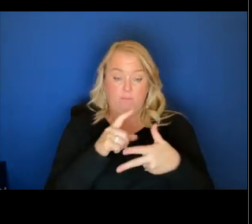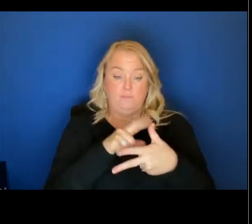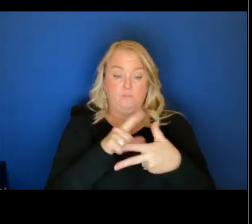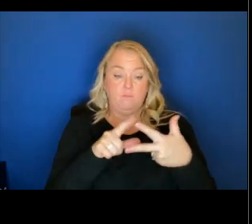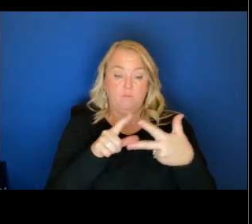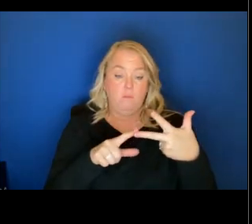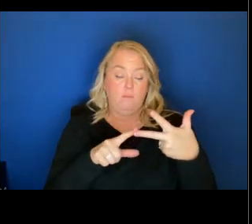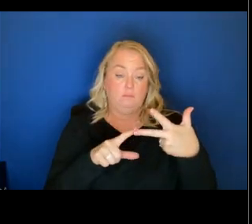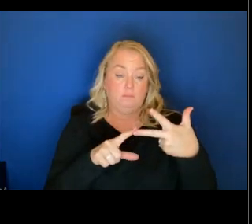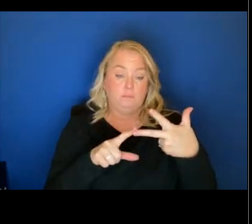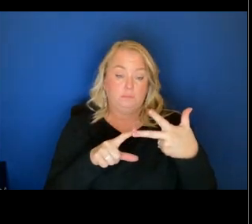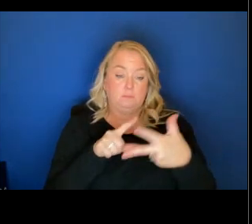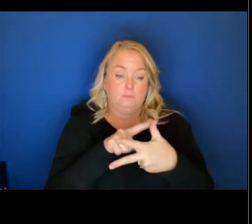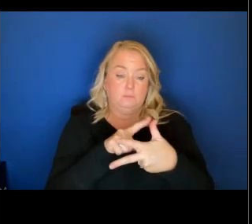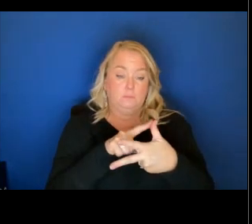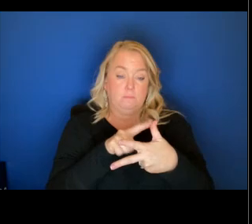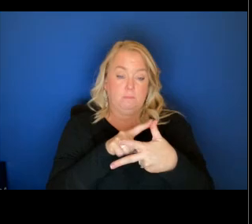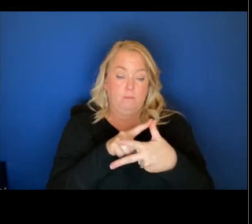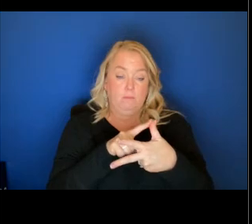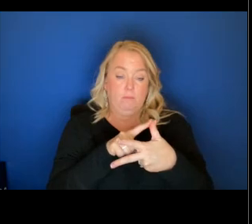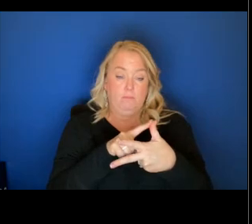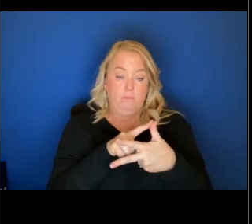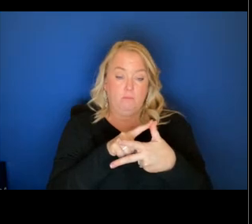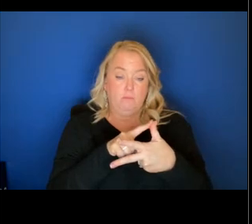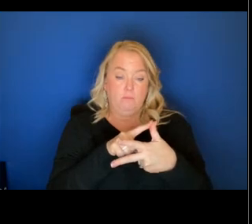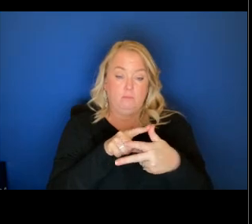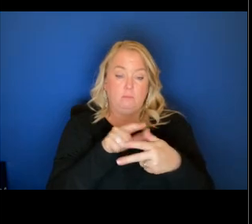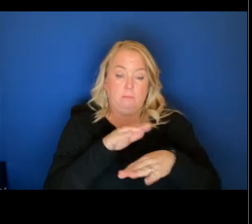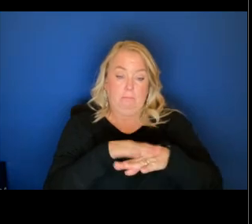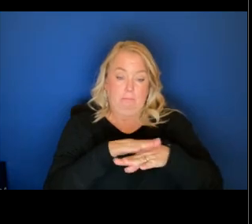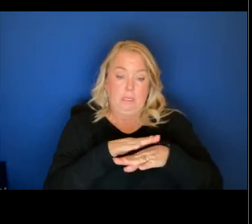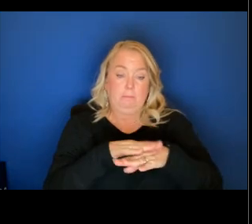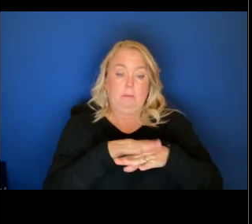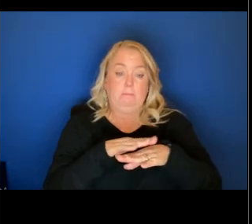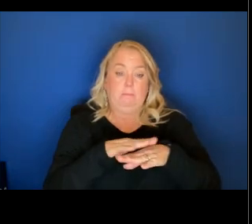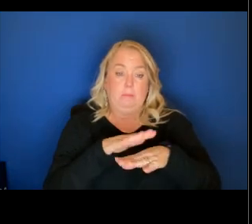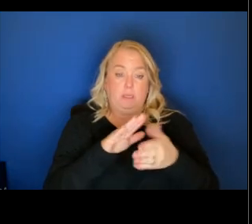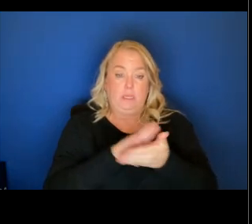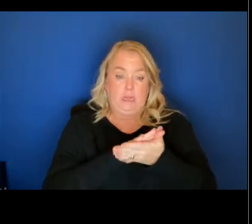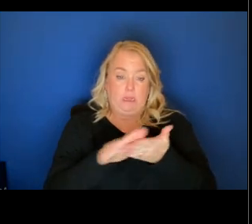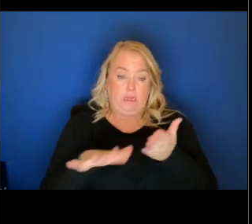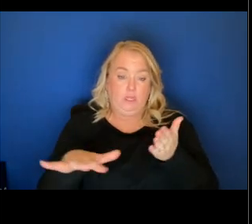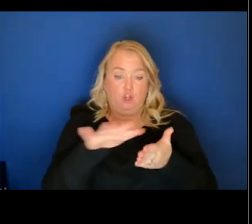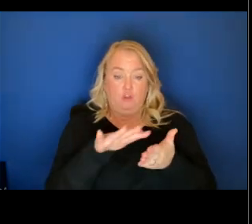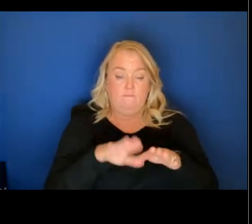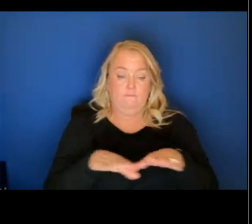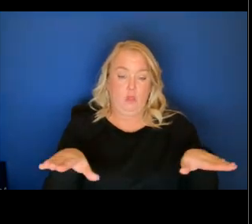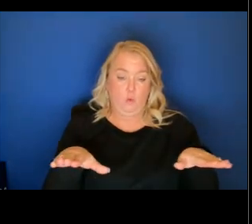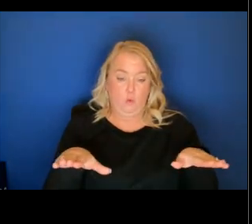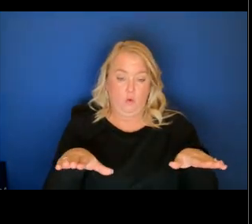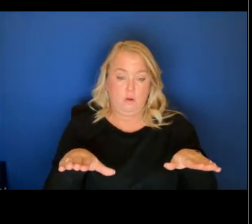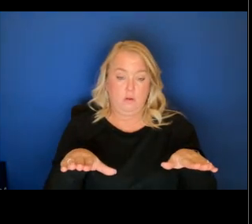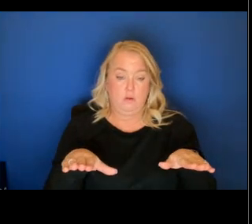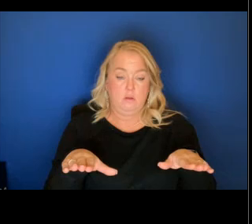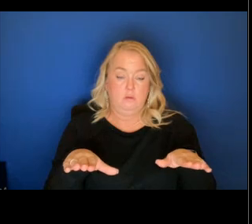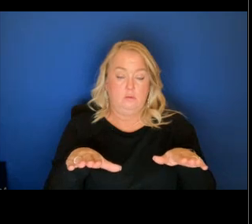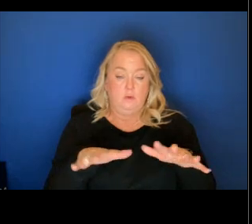specifications are: 1, minimum clear floor spaces at fixtures and